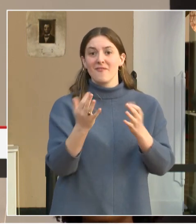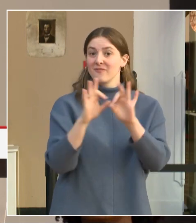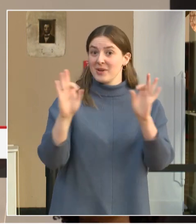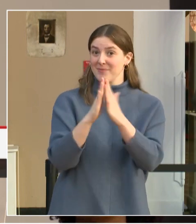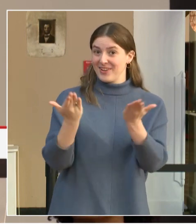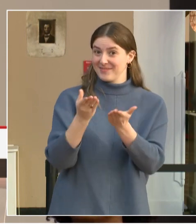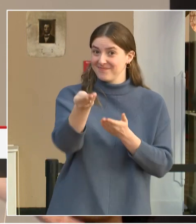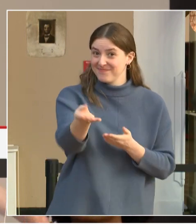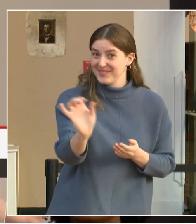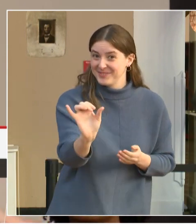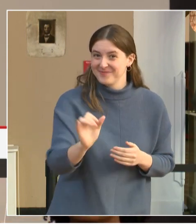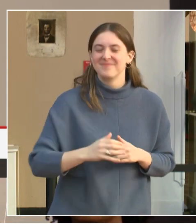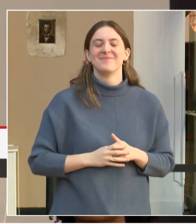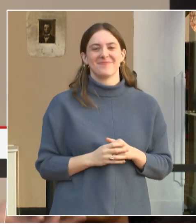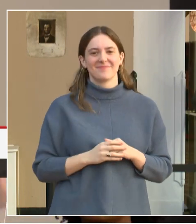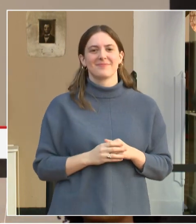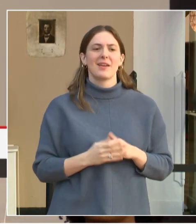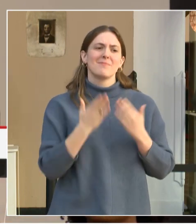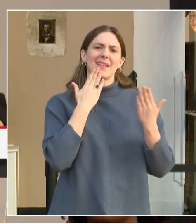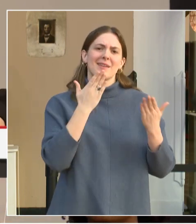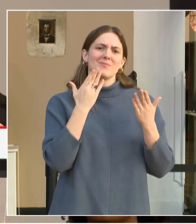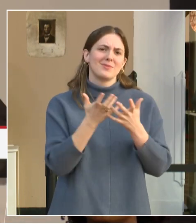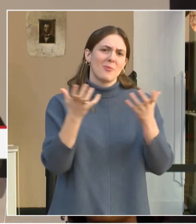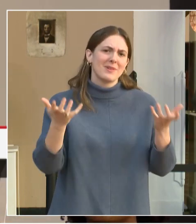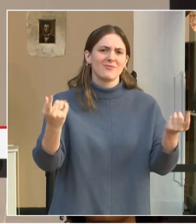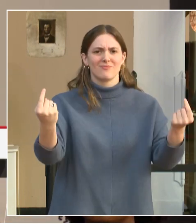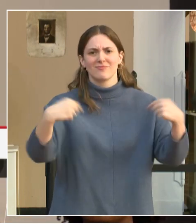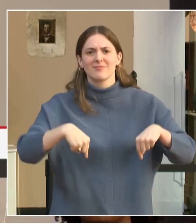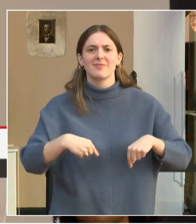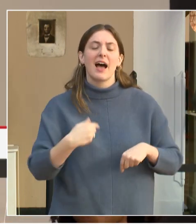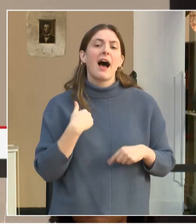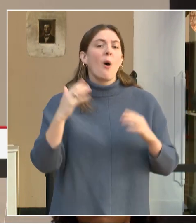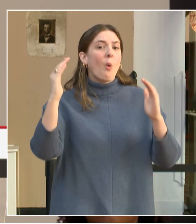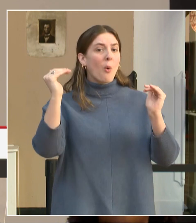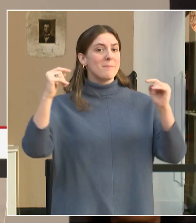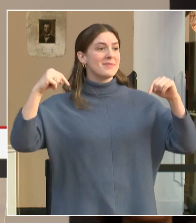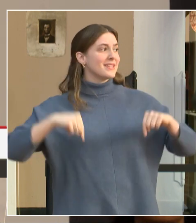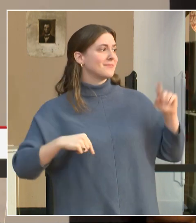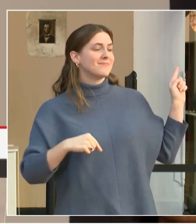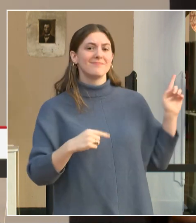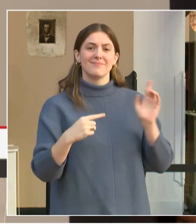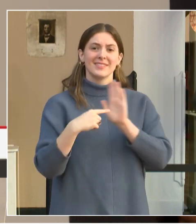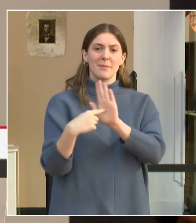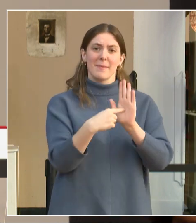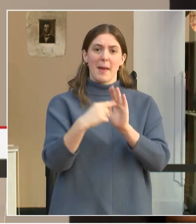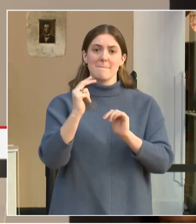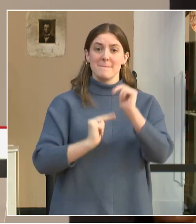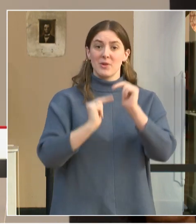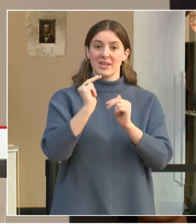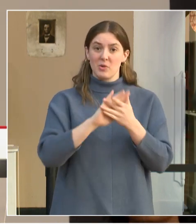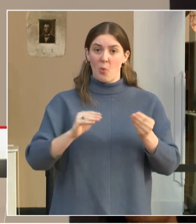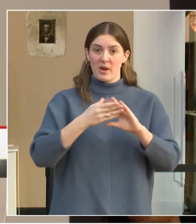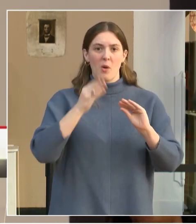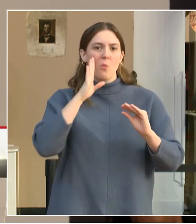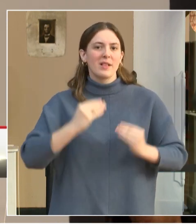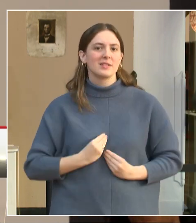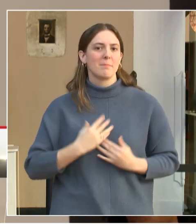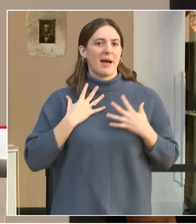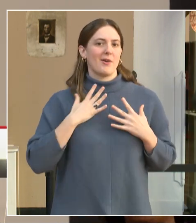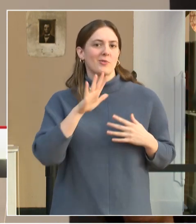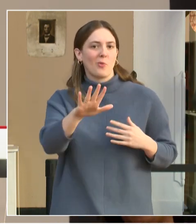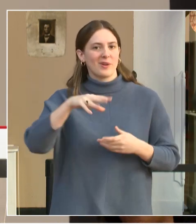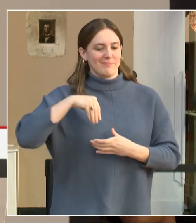so much. Thank you again so much for coming. I hope that Building Stories inspires the kid in you and that you will bring all of the kids you